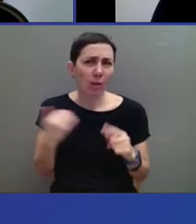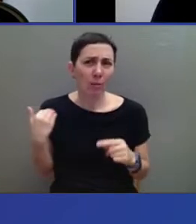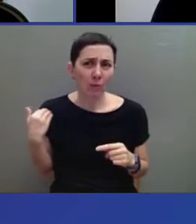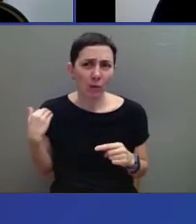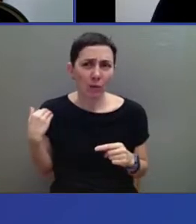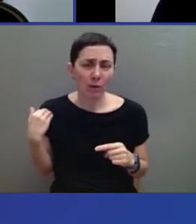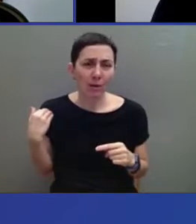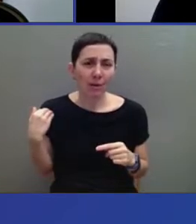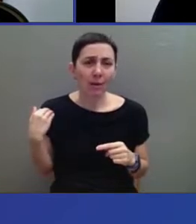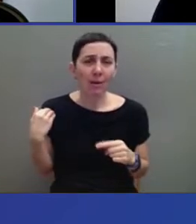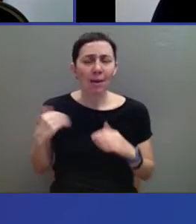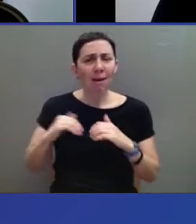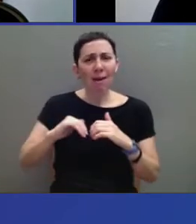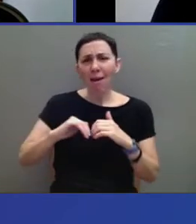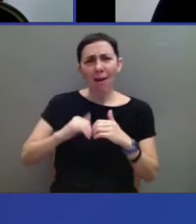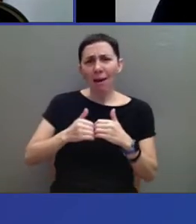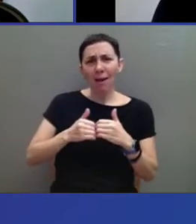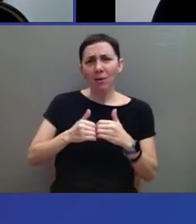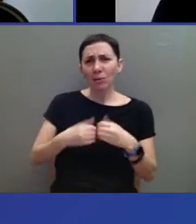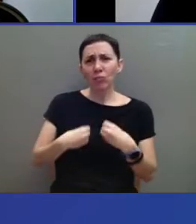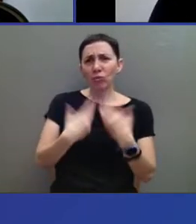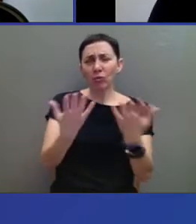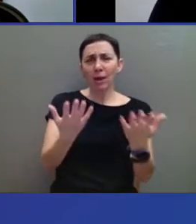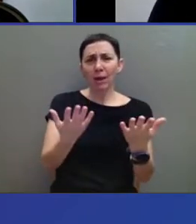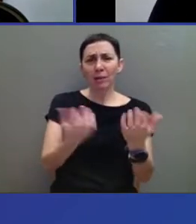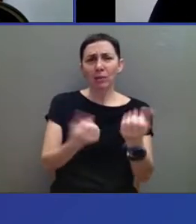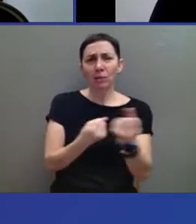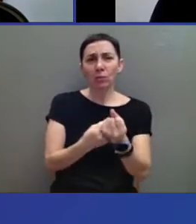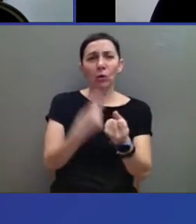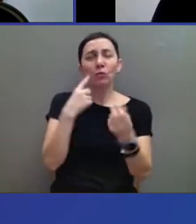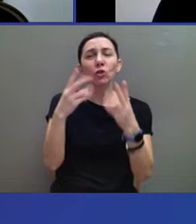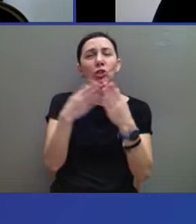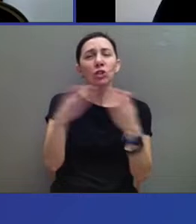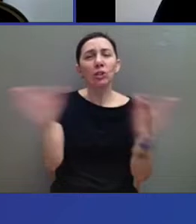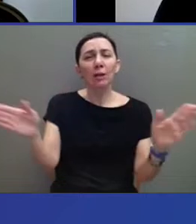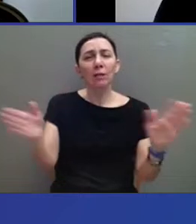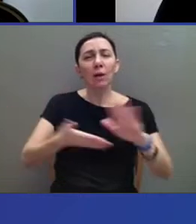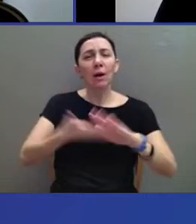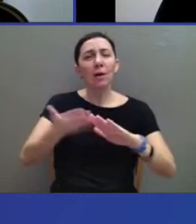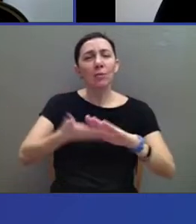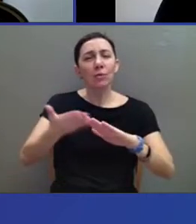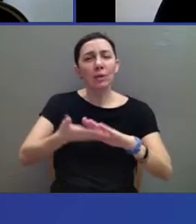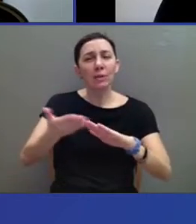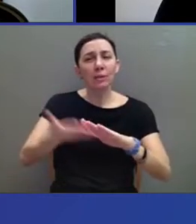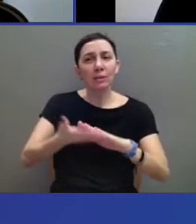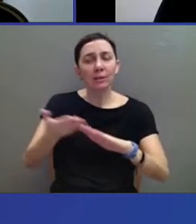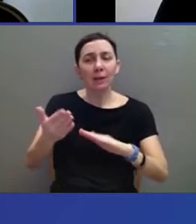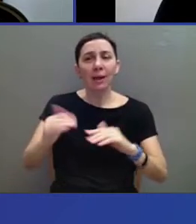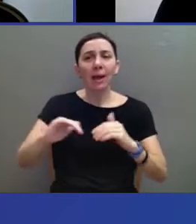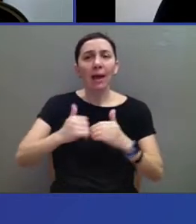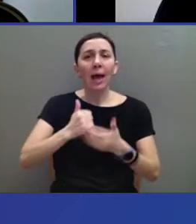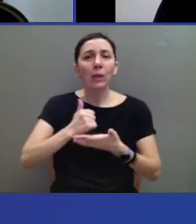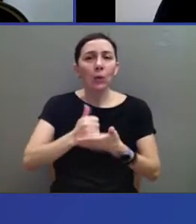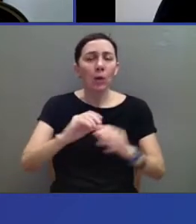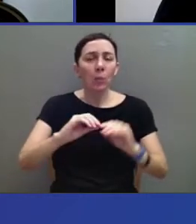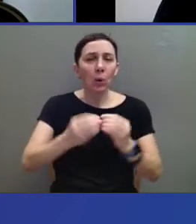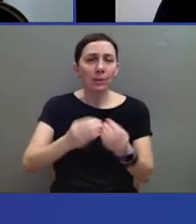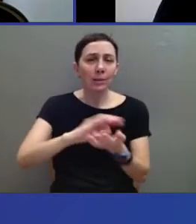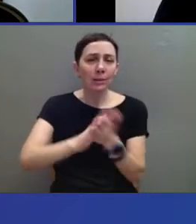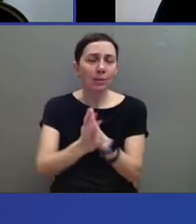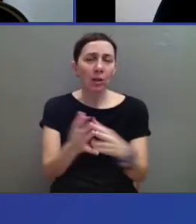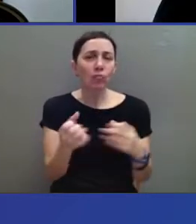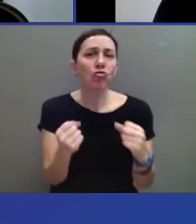ways to provide that general operation support, and how do you strengthen organizations so that they can